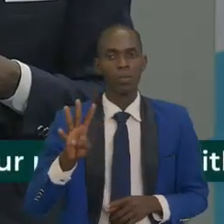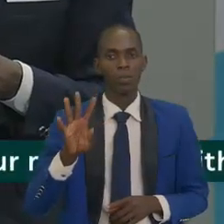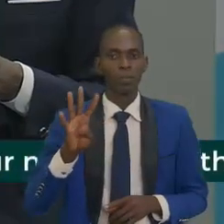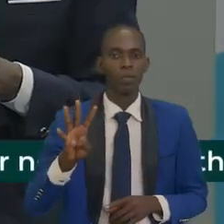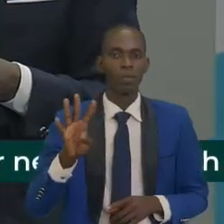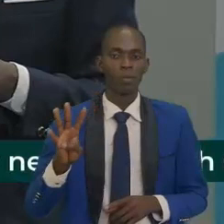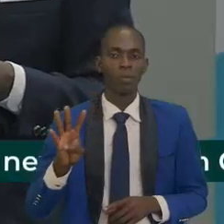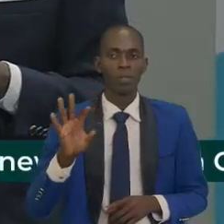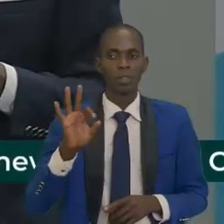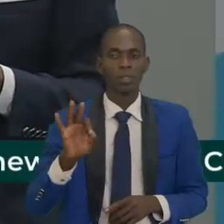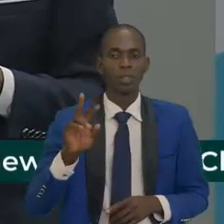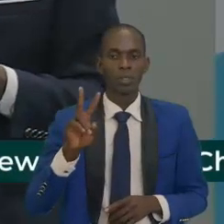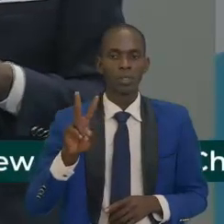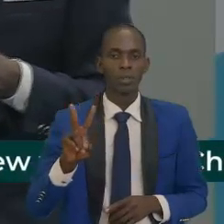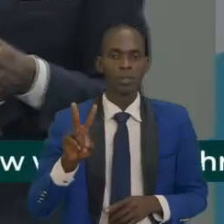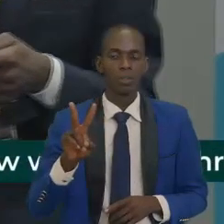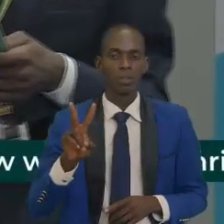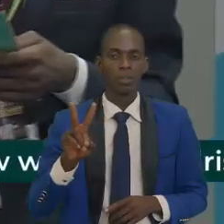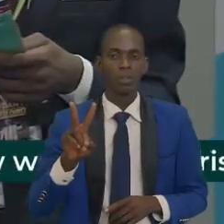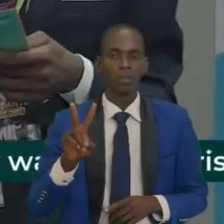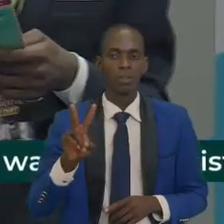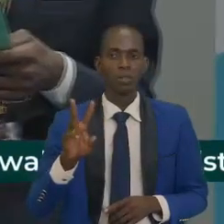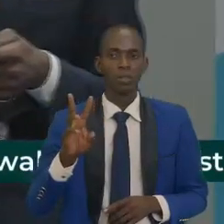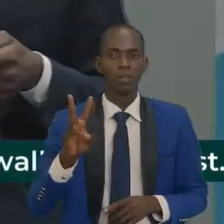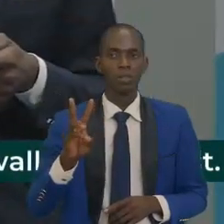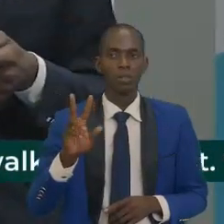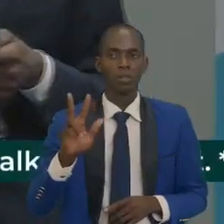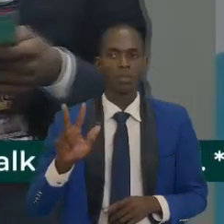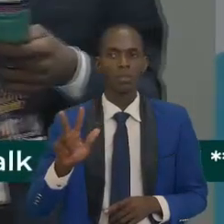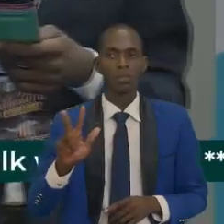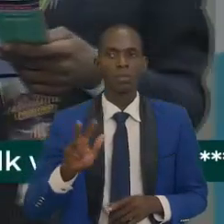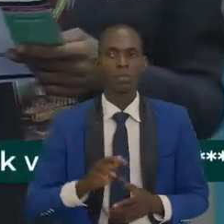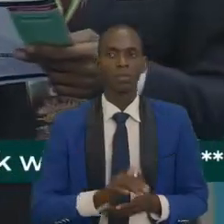4, 4, 22, and 63.